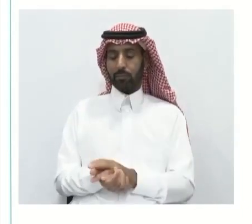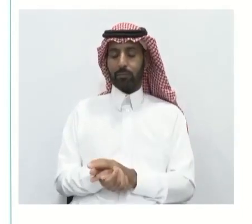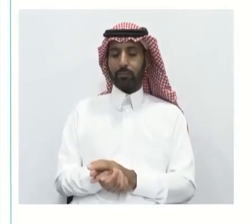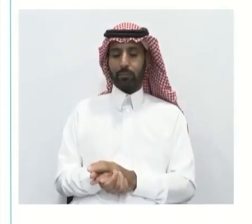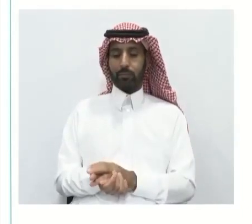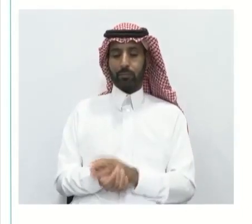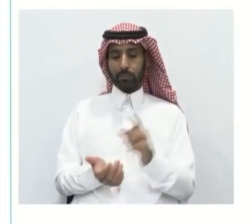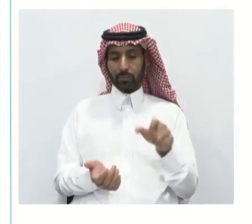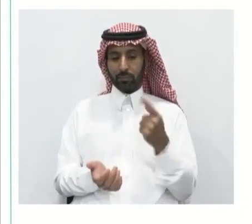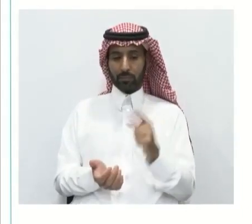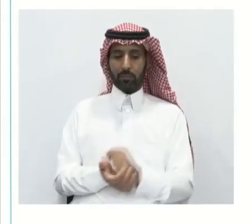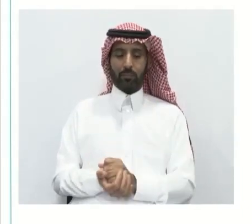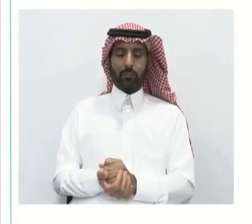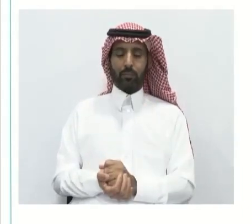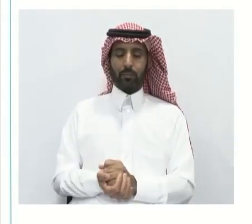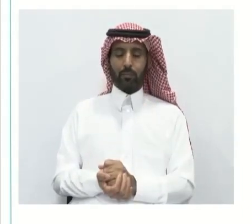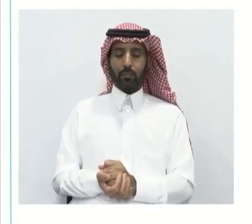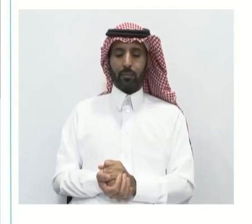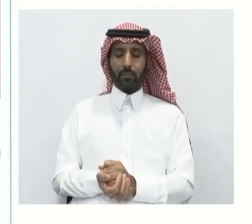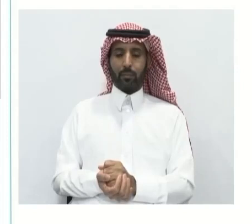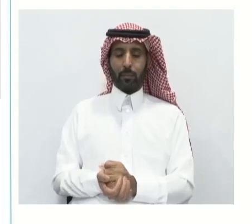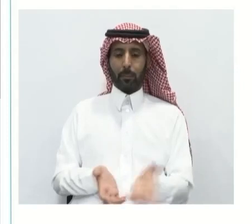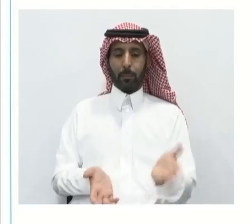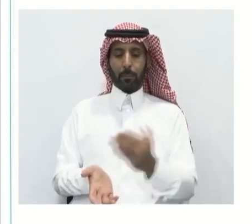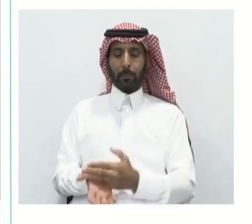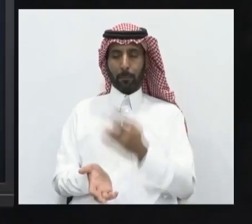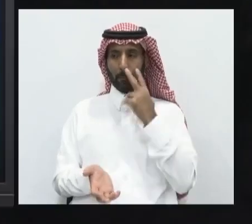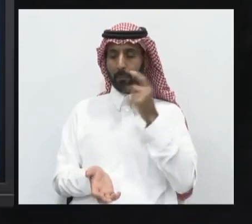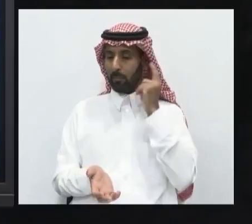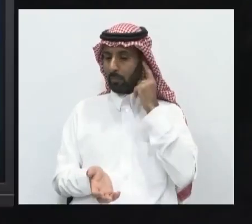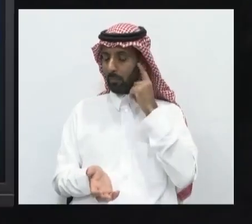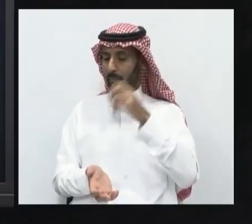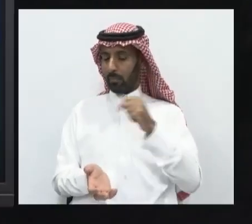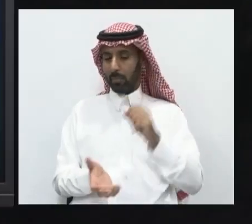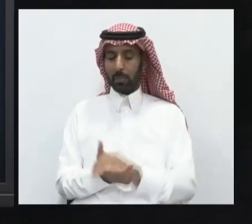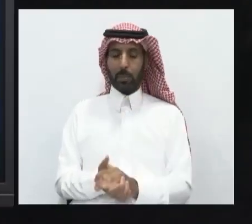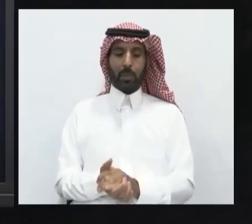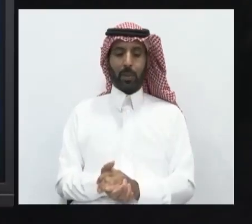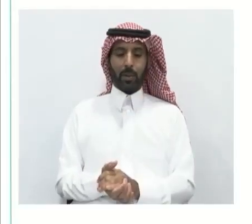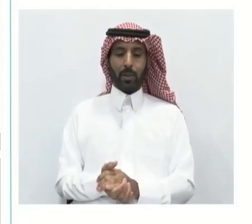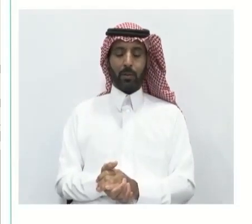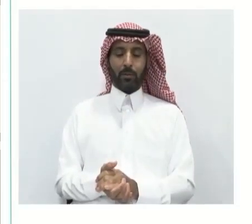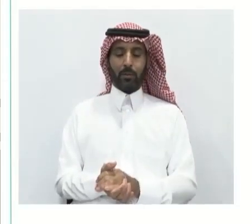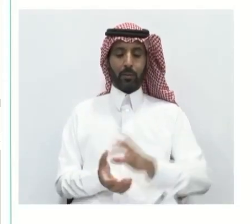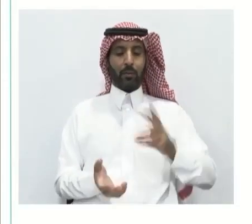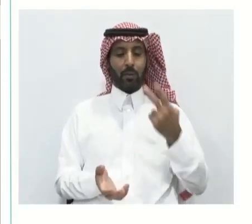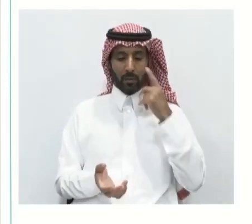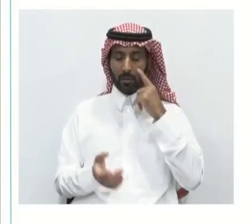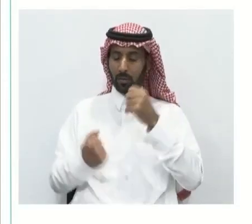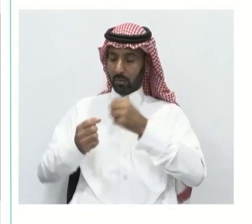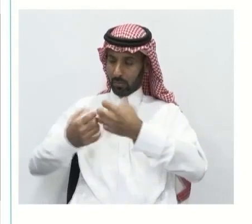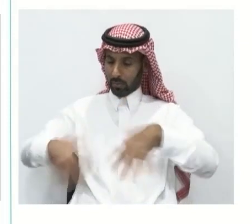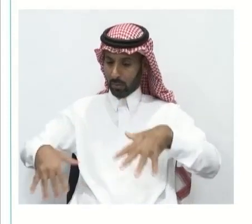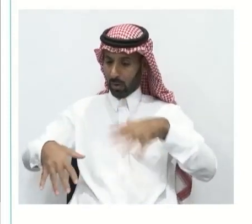This is the correct answer. He was at the coffee shop when he heard about the robbery. Number two, the broken glass